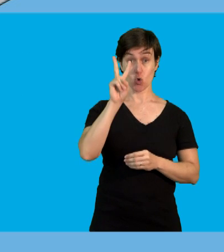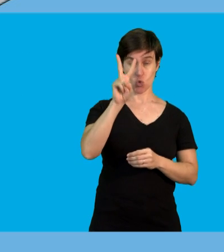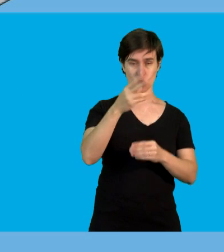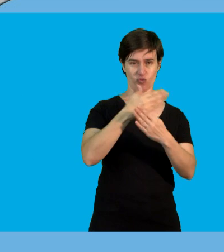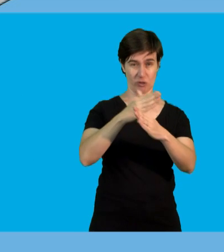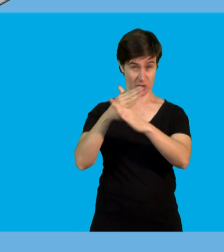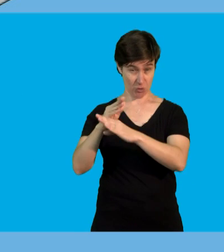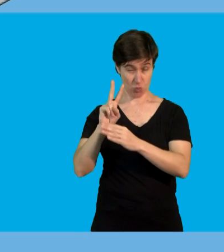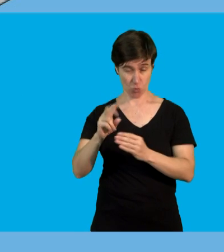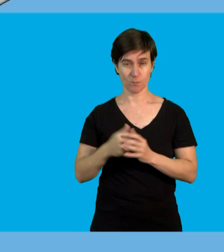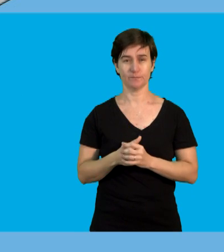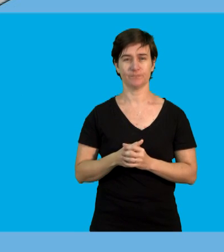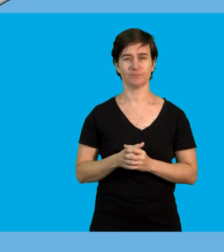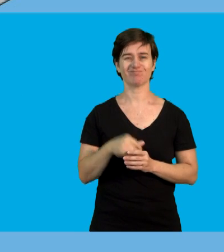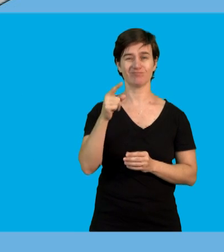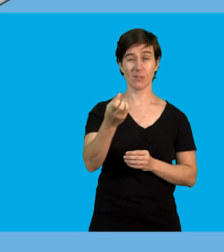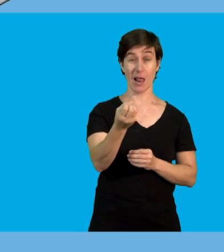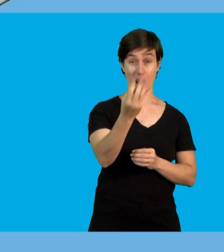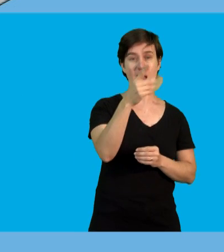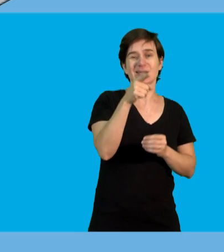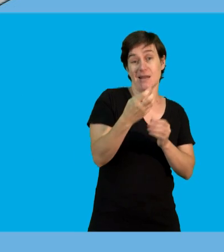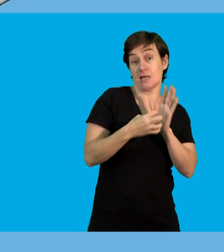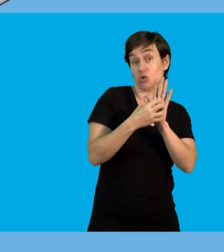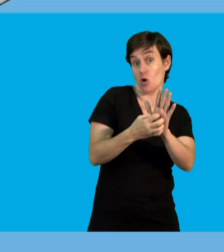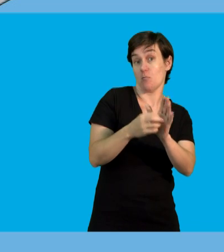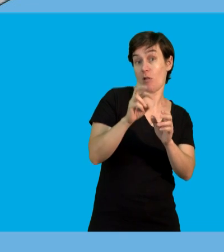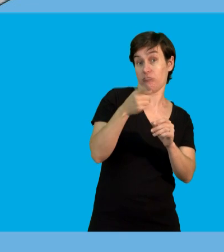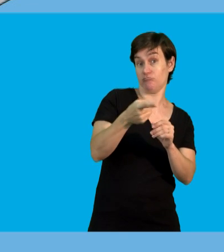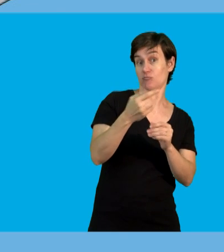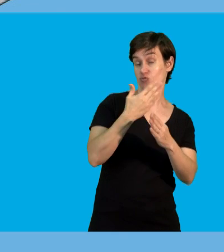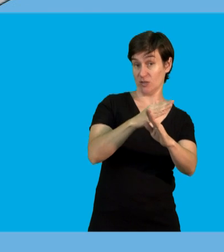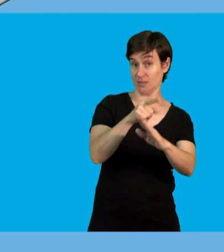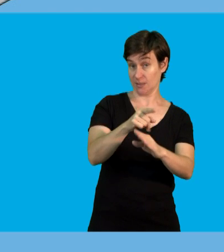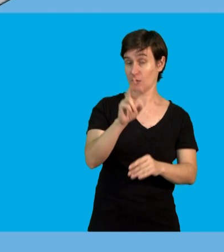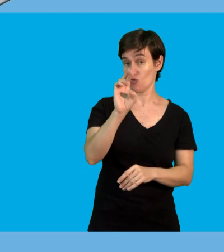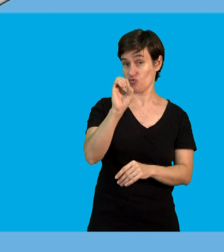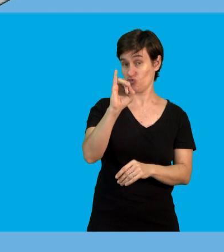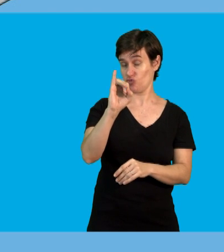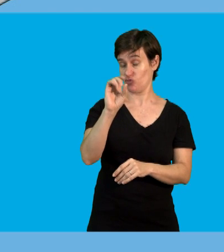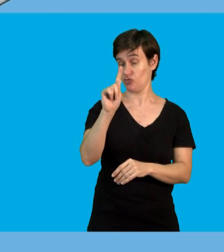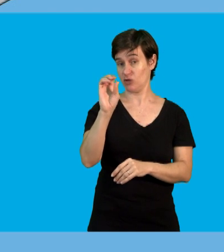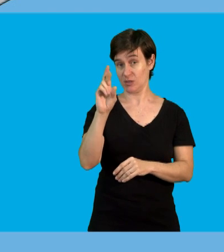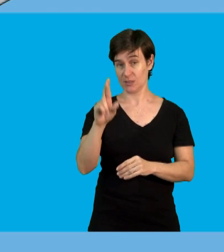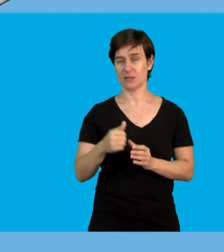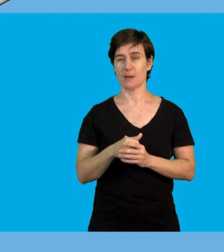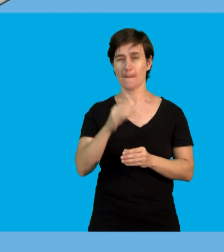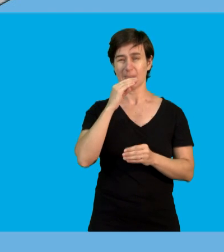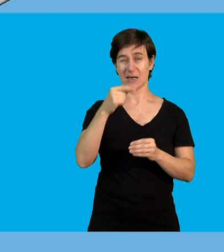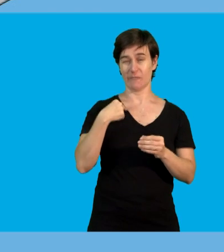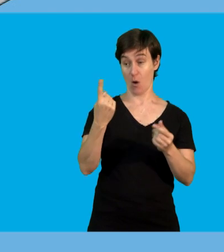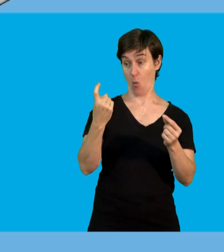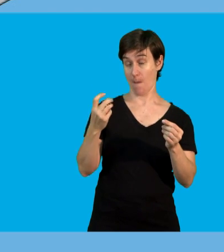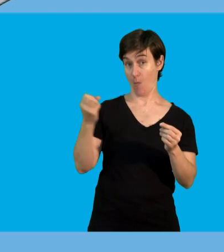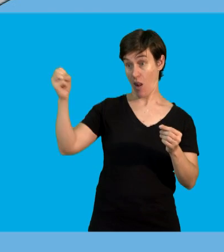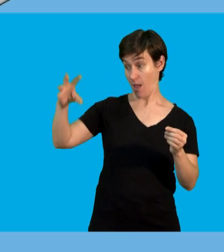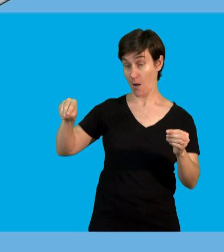two resistors. Remember that our light bulbs are examples of resistors. So that means if I add another light bulb in